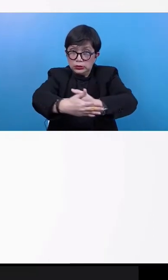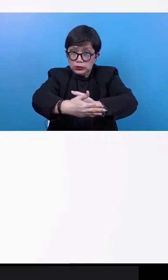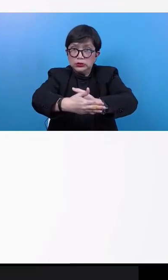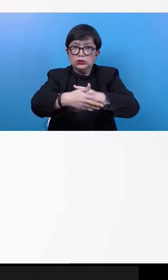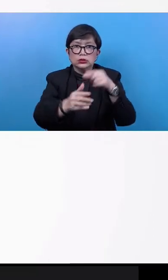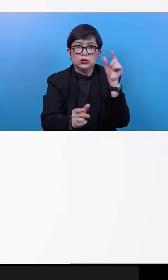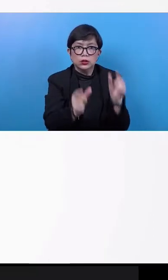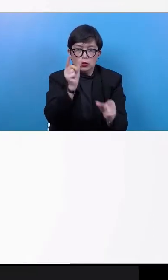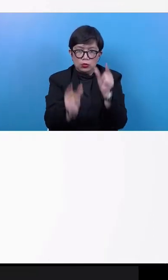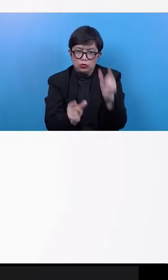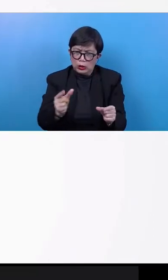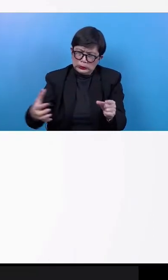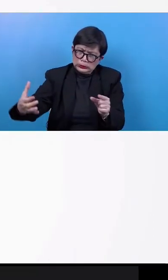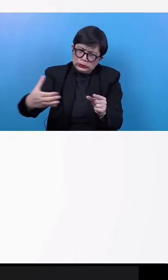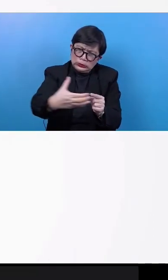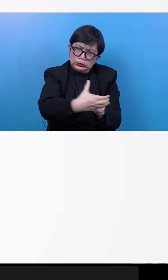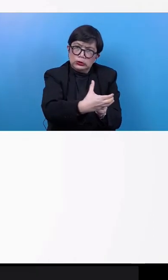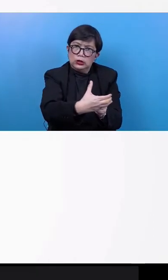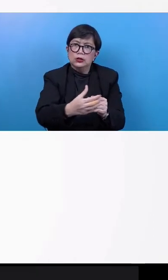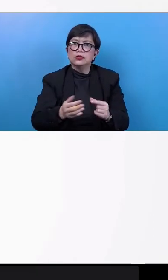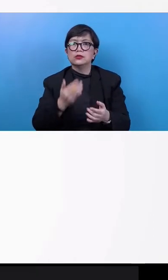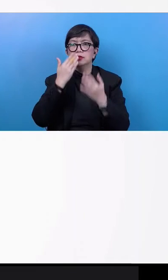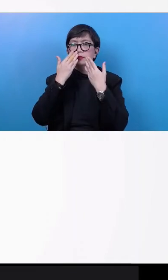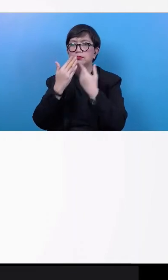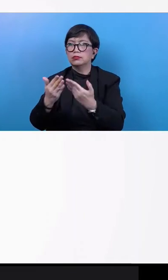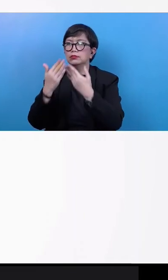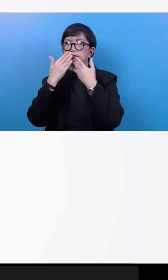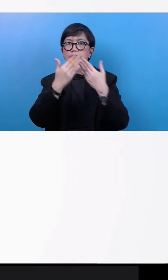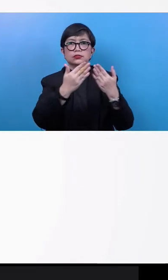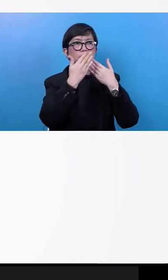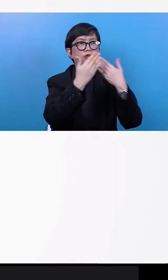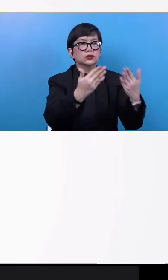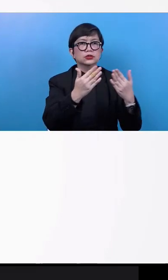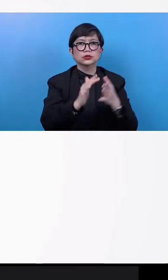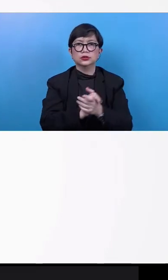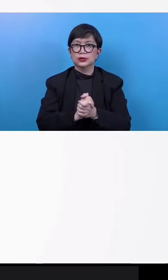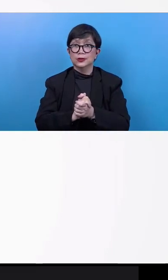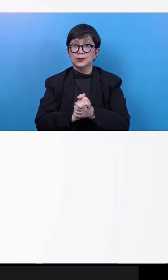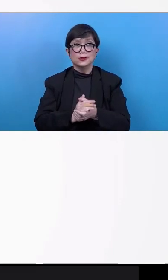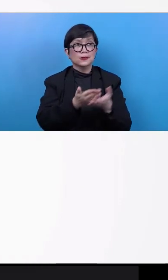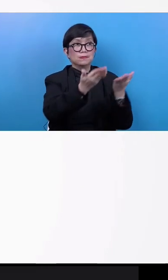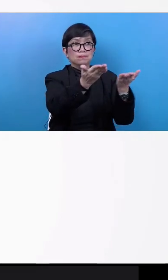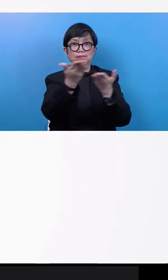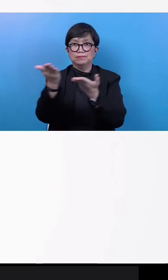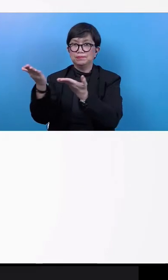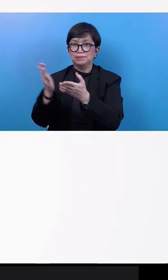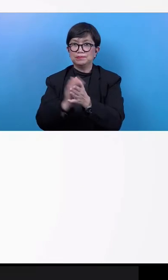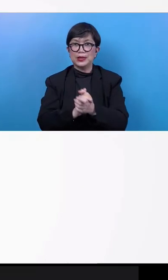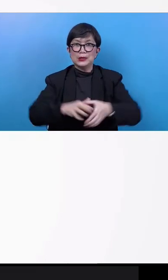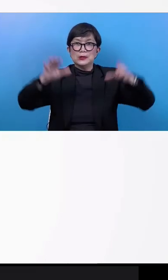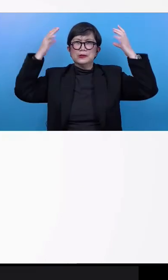you to the audience. I'd like to again ask you to all give a round of applause to